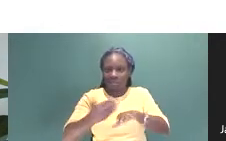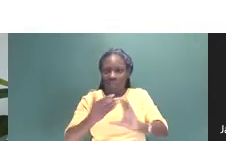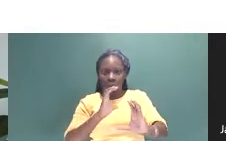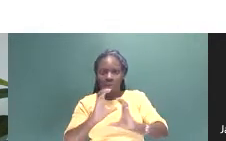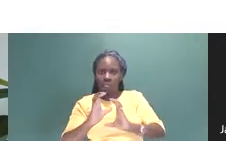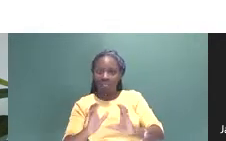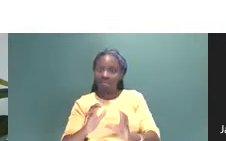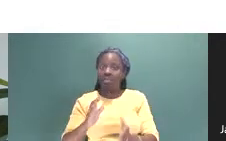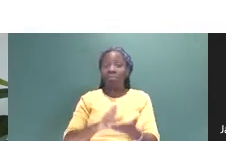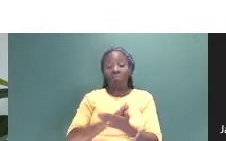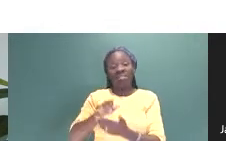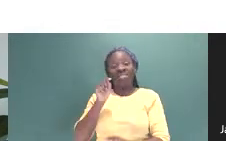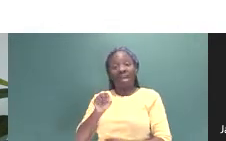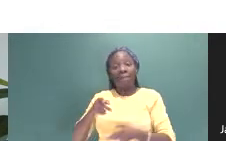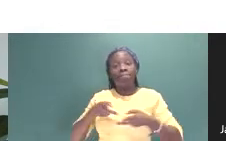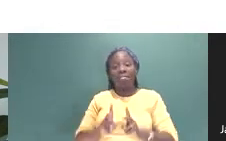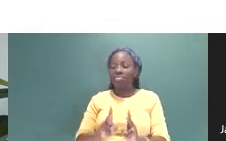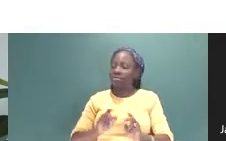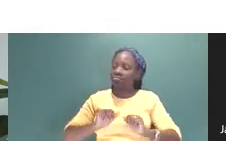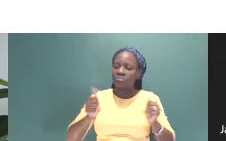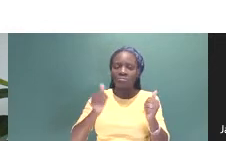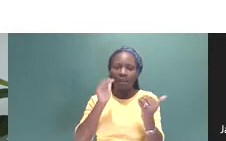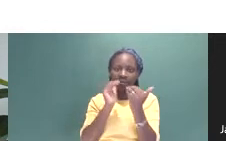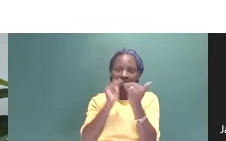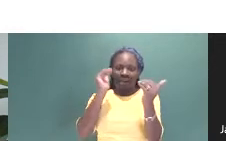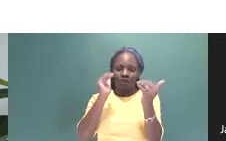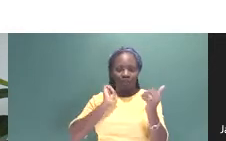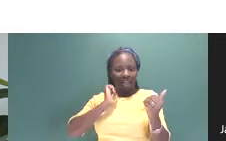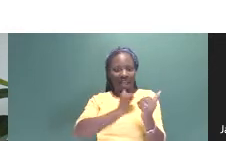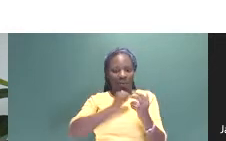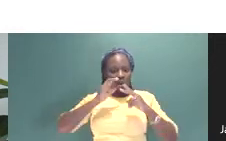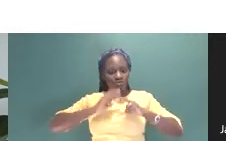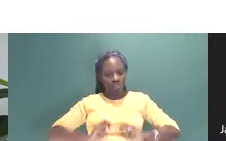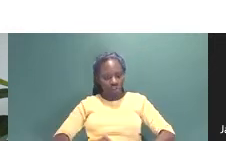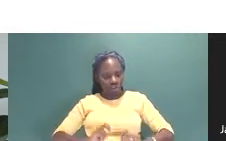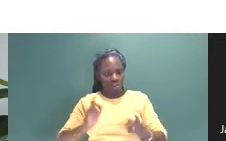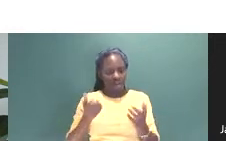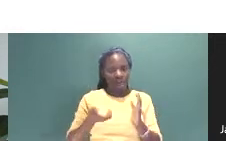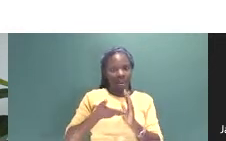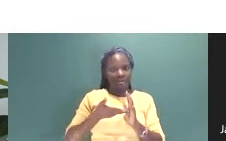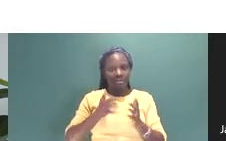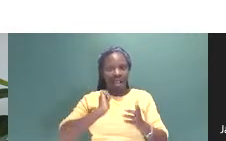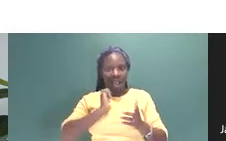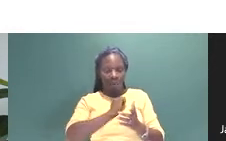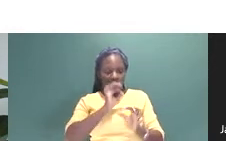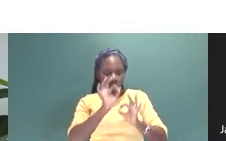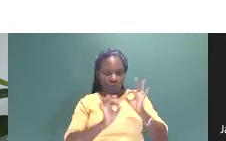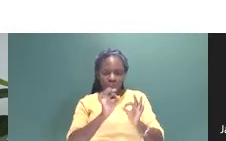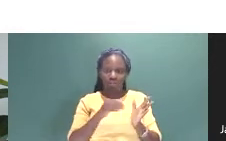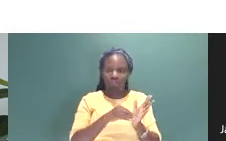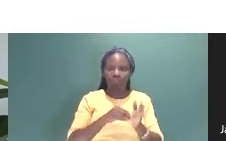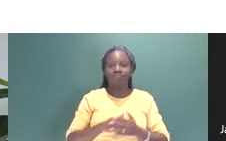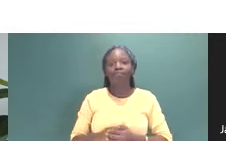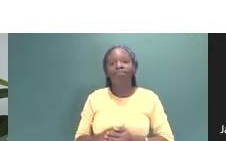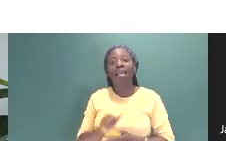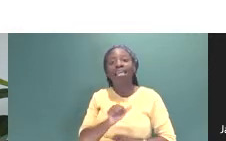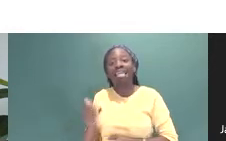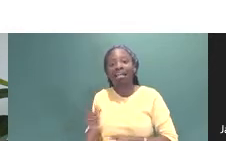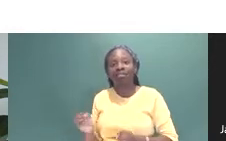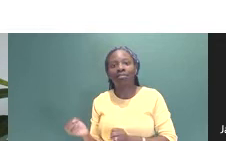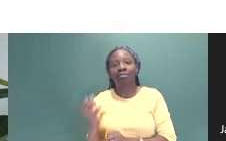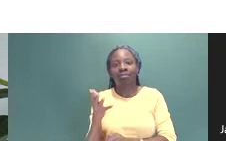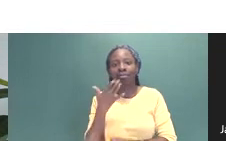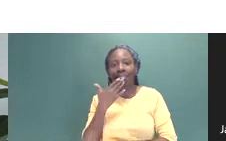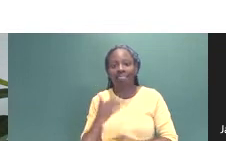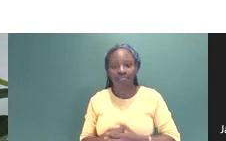method was a very good fit for what we wanted to do and the type of information we wanted to find out. Next slide, please, Mary. So